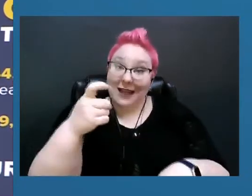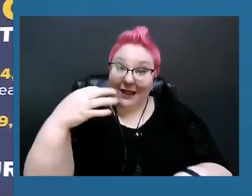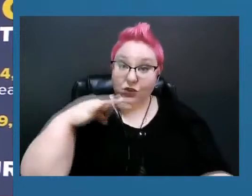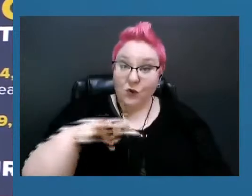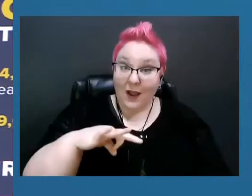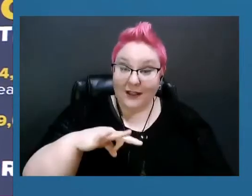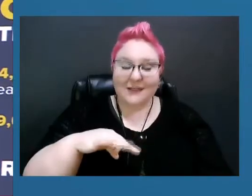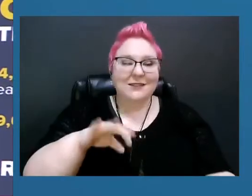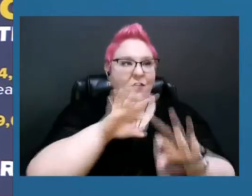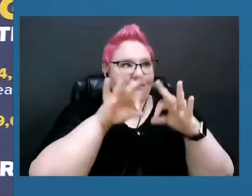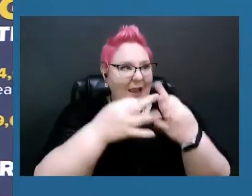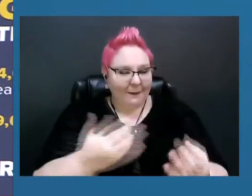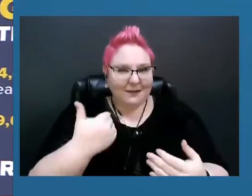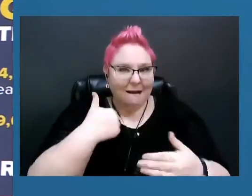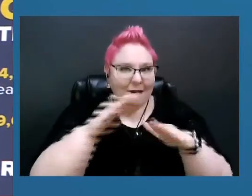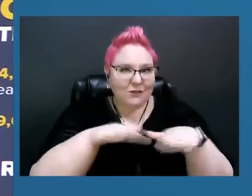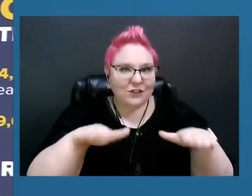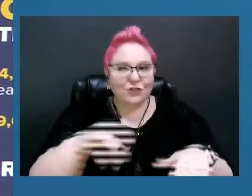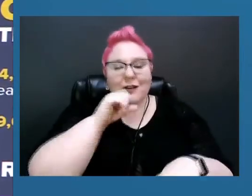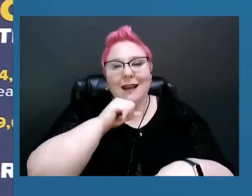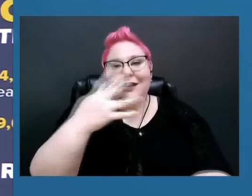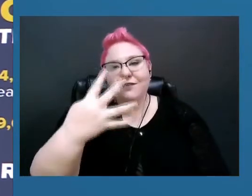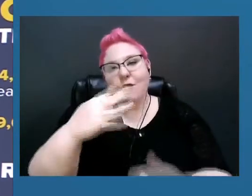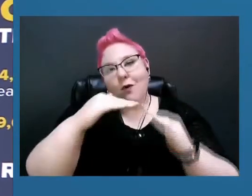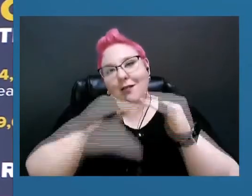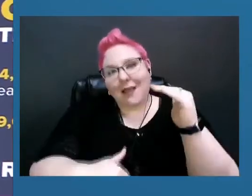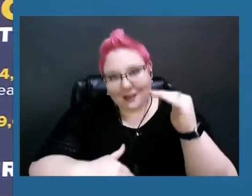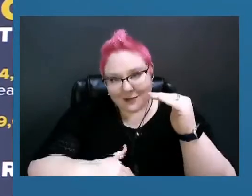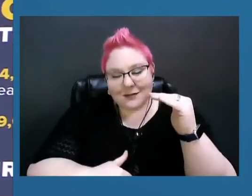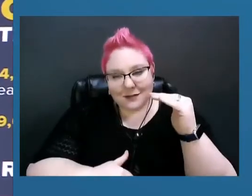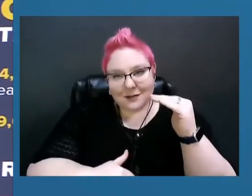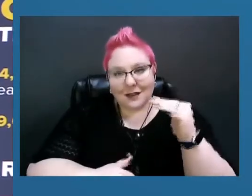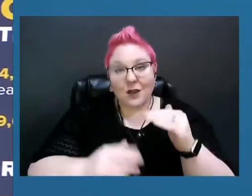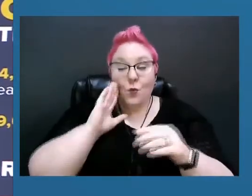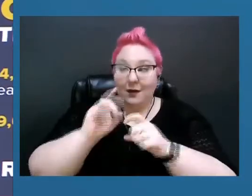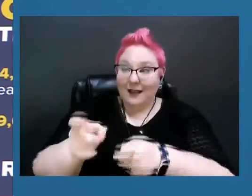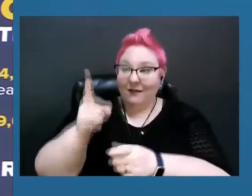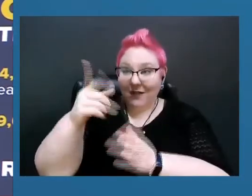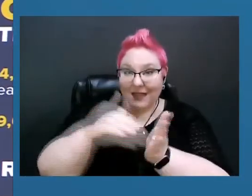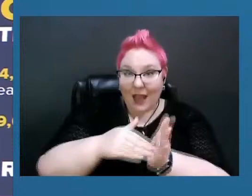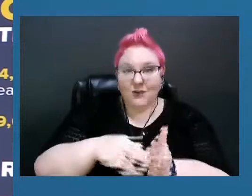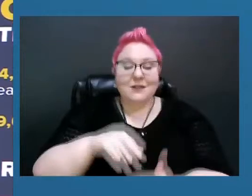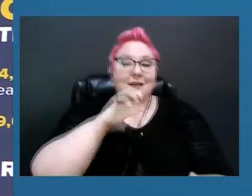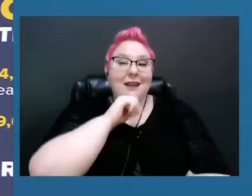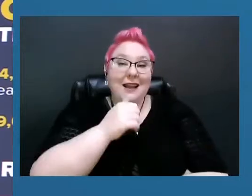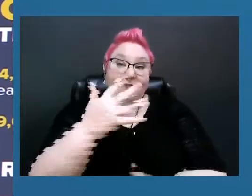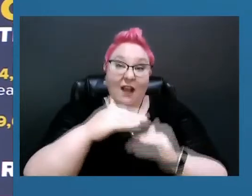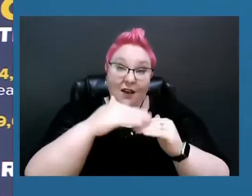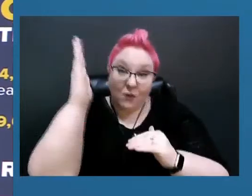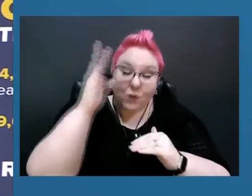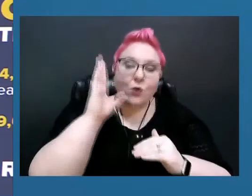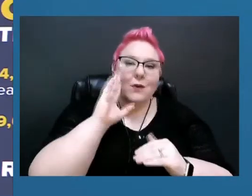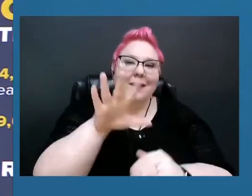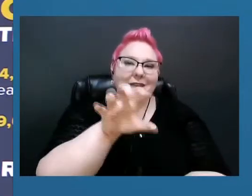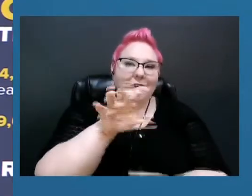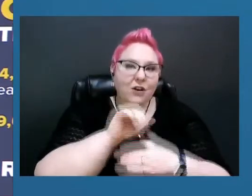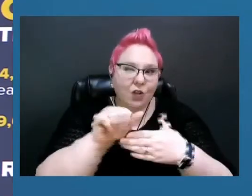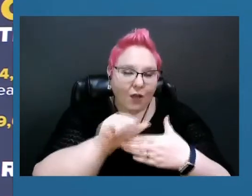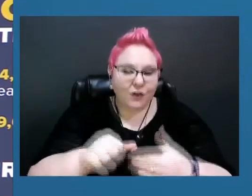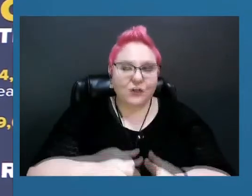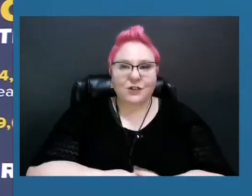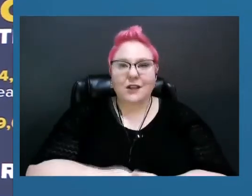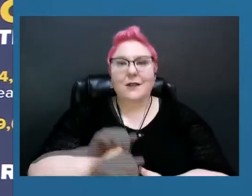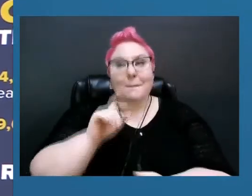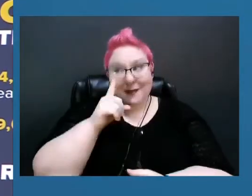families with children under 4 years old will get $1,000, older kids $500. It adds up. We're covering the cost of school breakfast and lunches. It